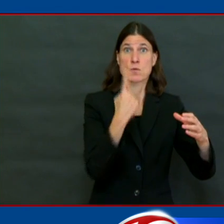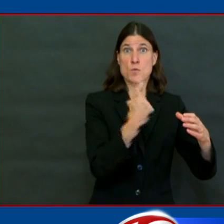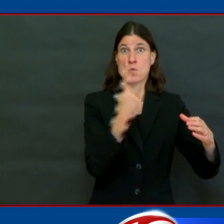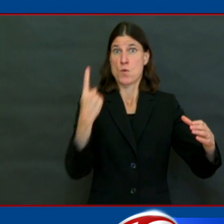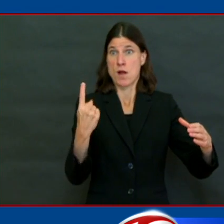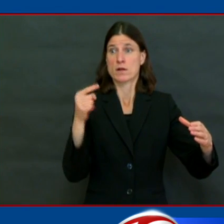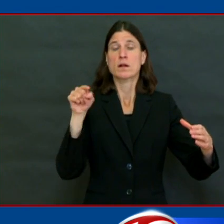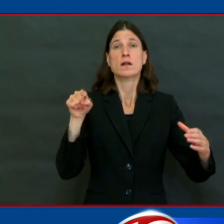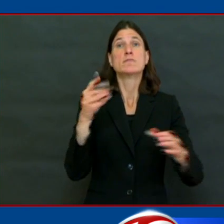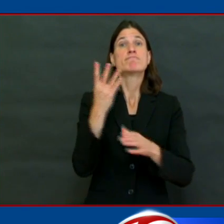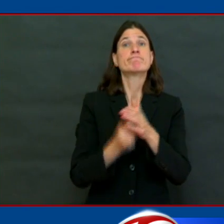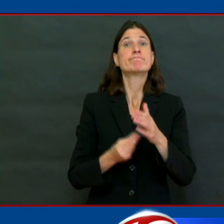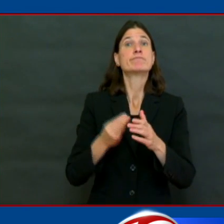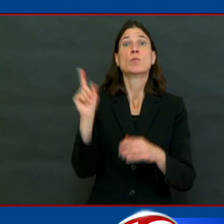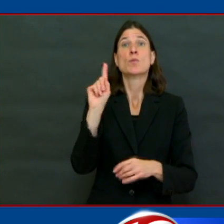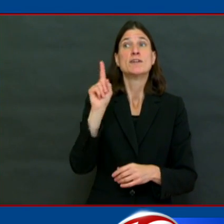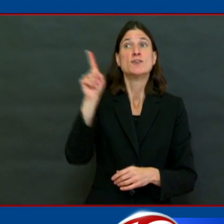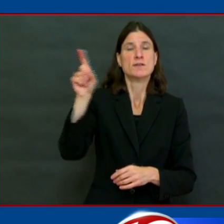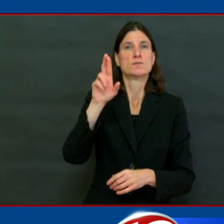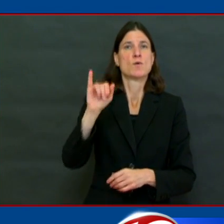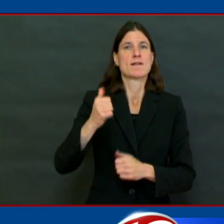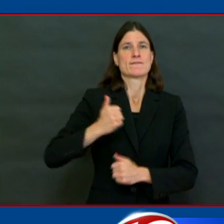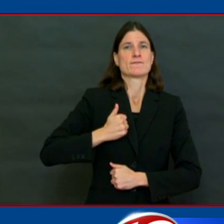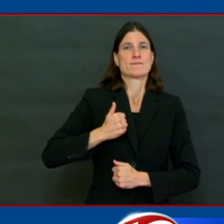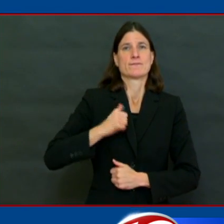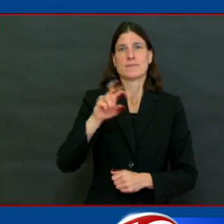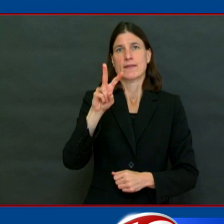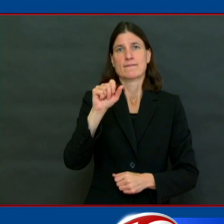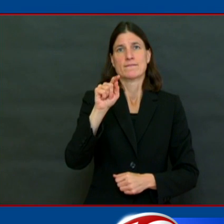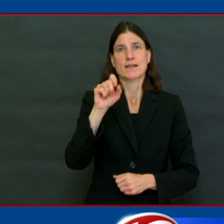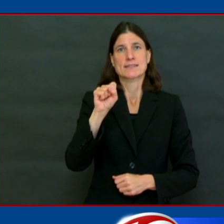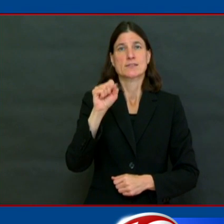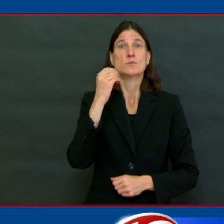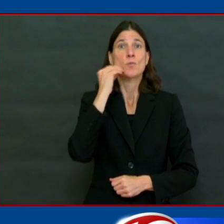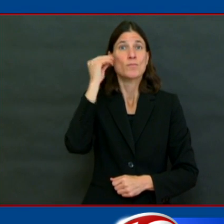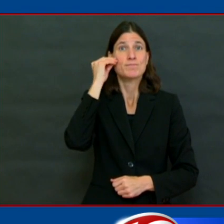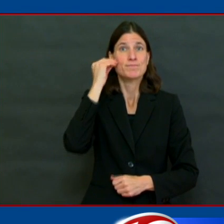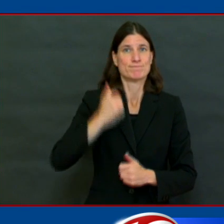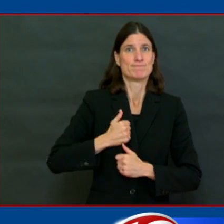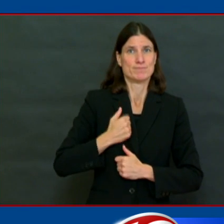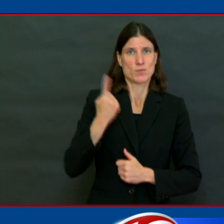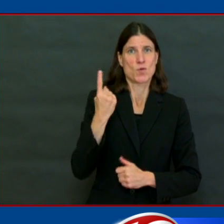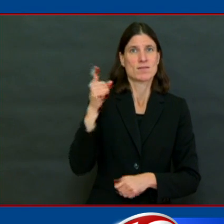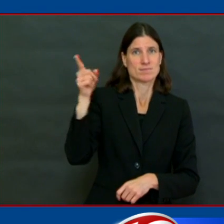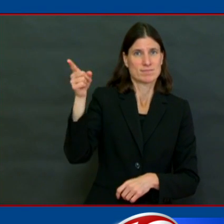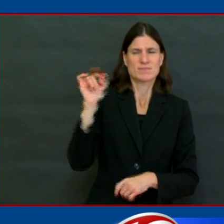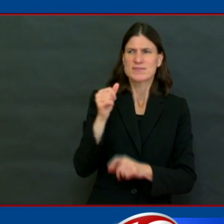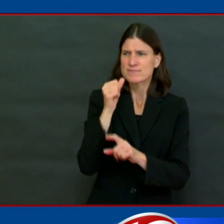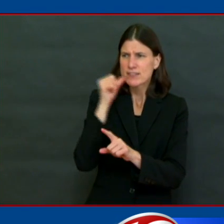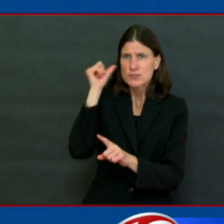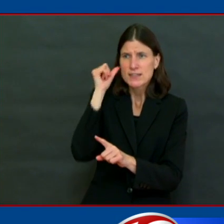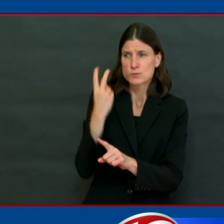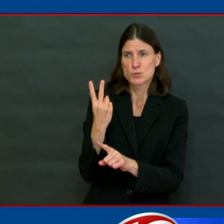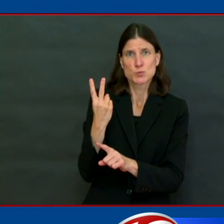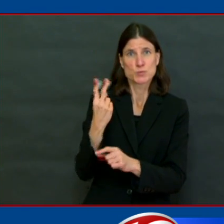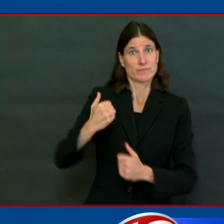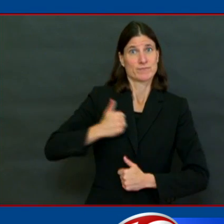Island Veterans Home, in addition to the two fatalities at the vet's home that we sadly announced